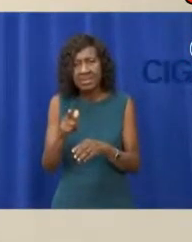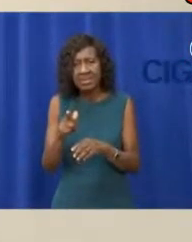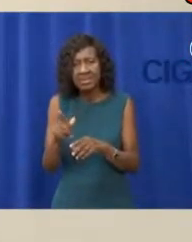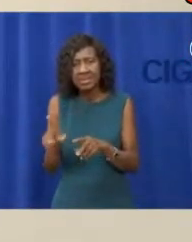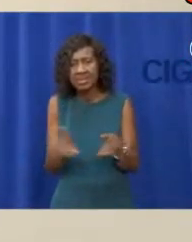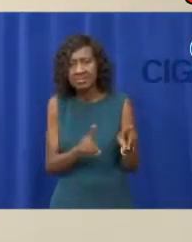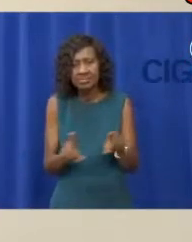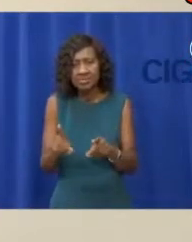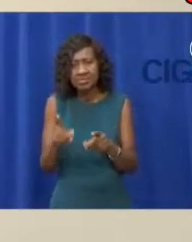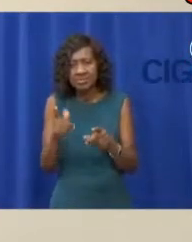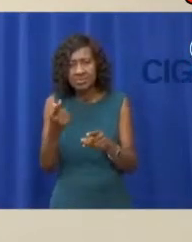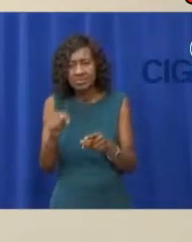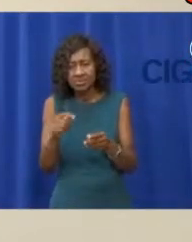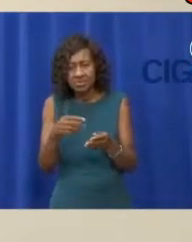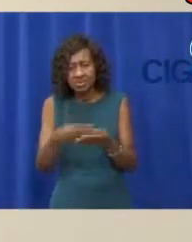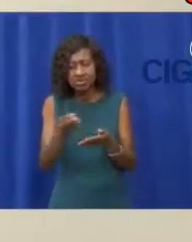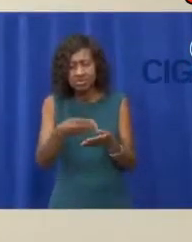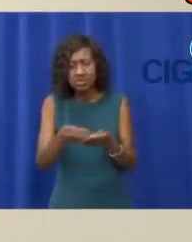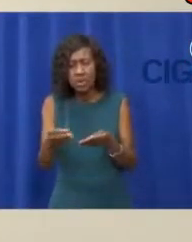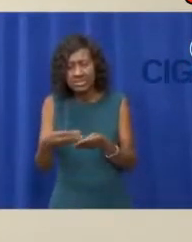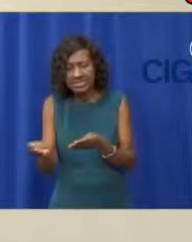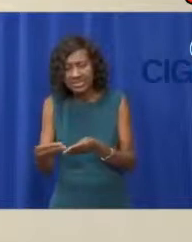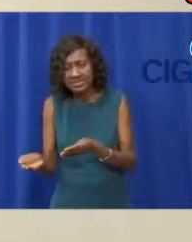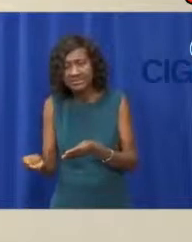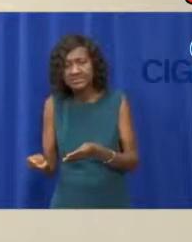We're certainly not bringing back